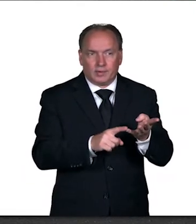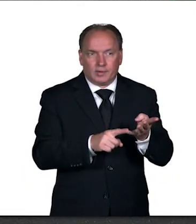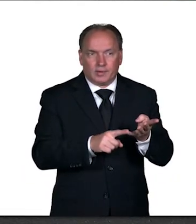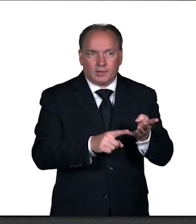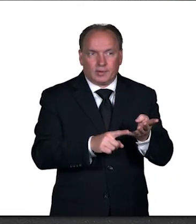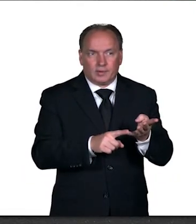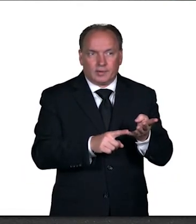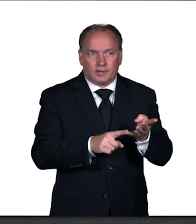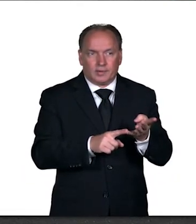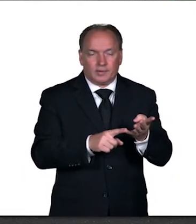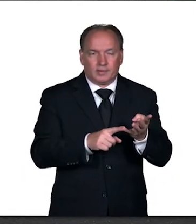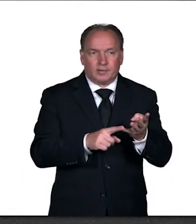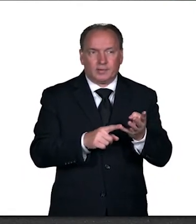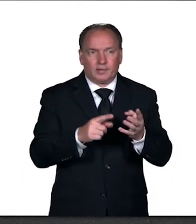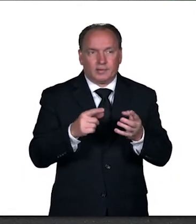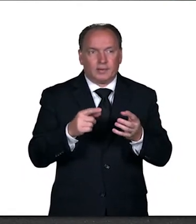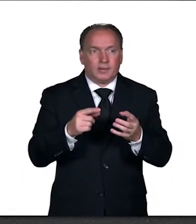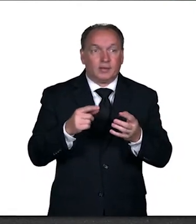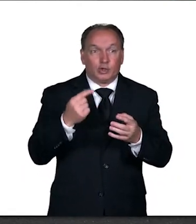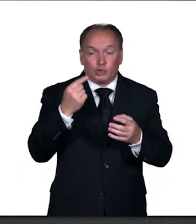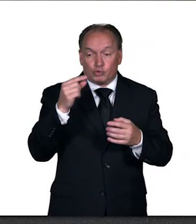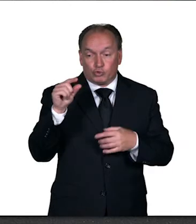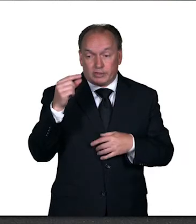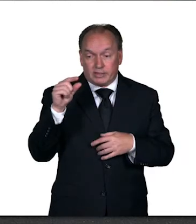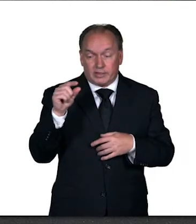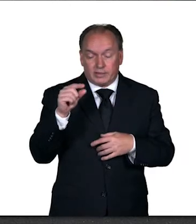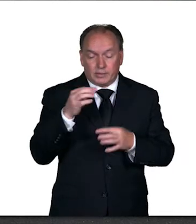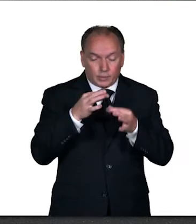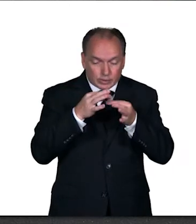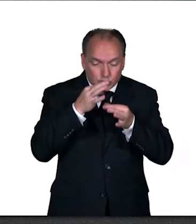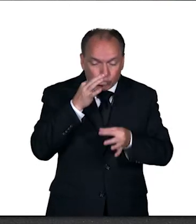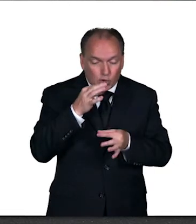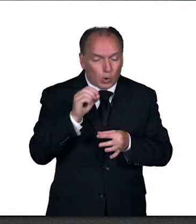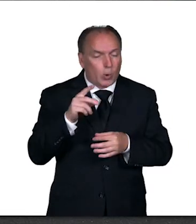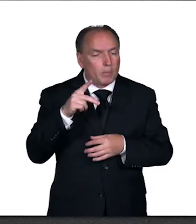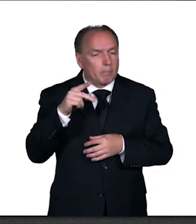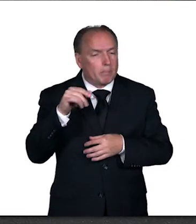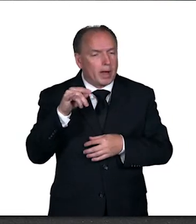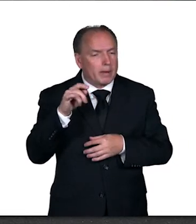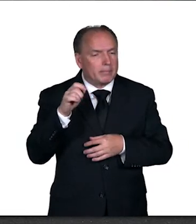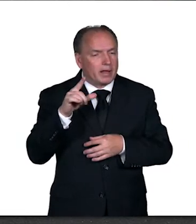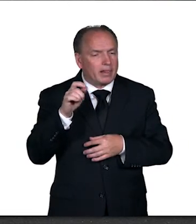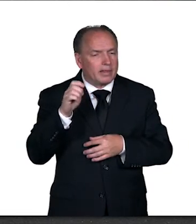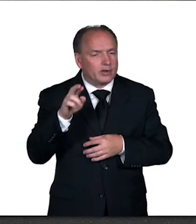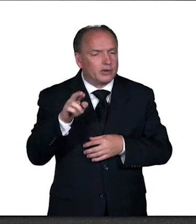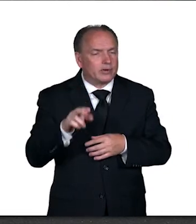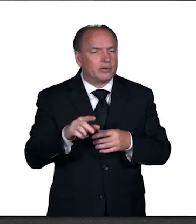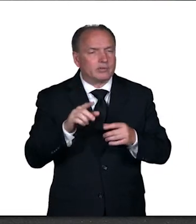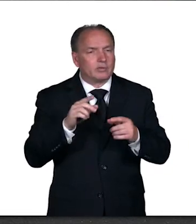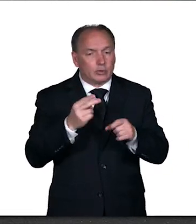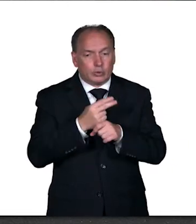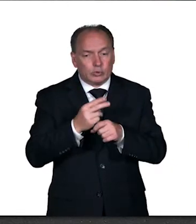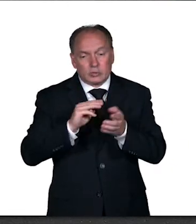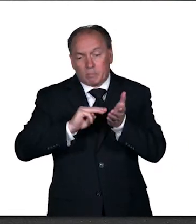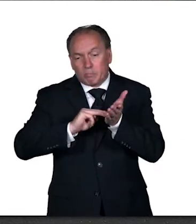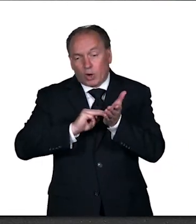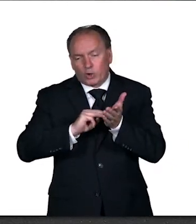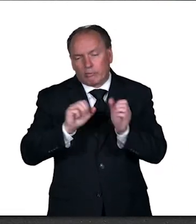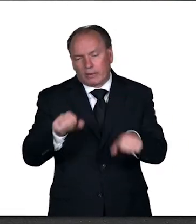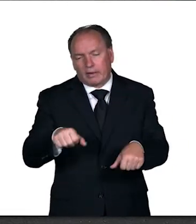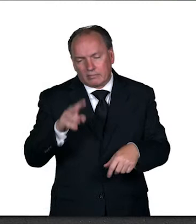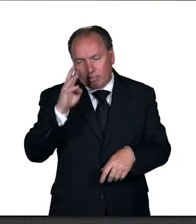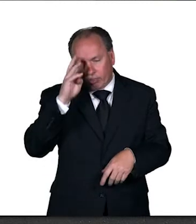a green pipe cleaner, or if you have a green straw, or if you don't have either of those, you can just use a marker, a green